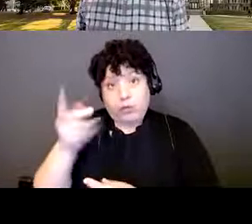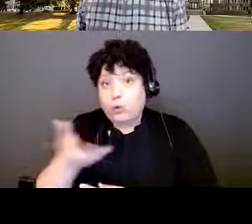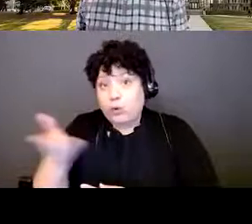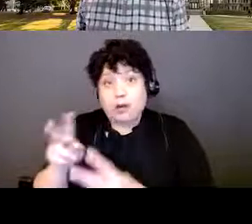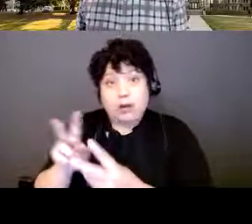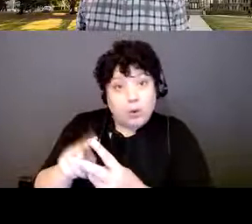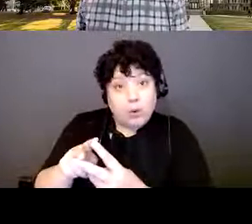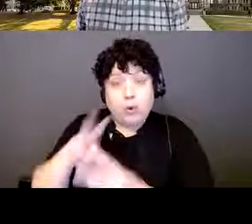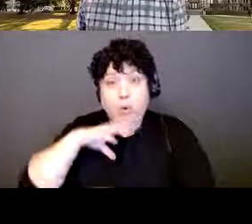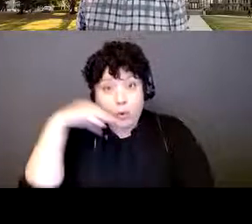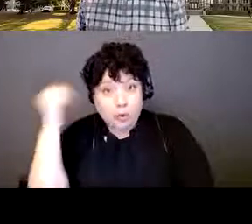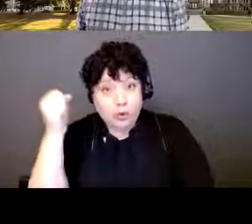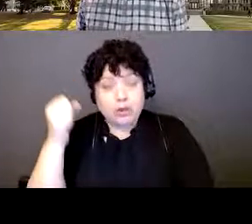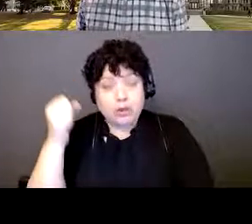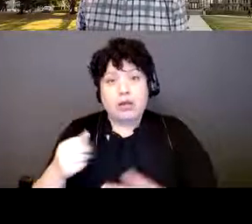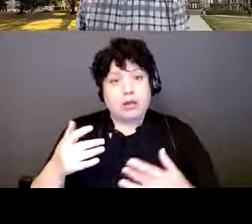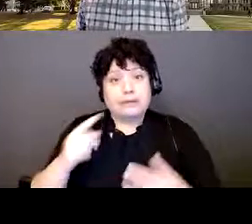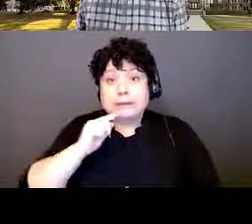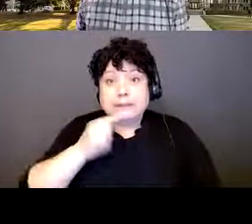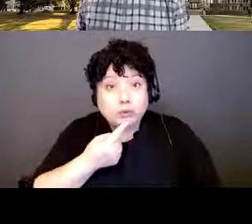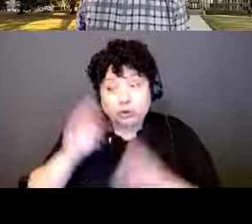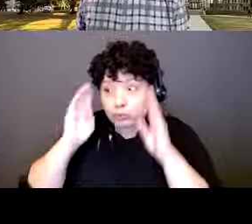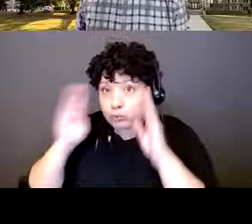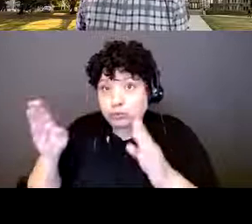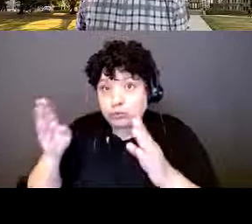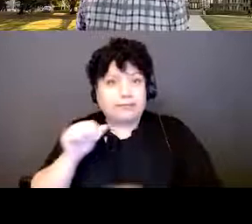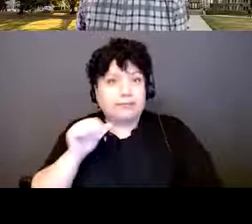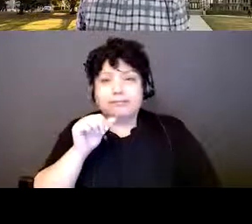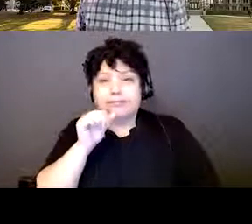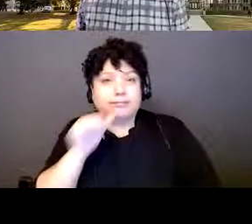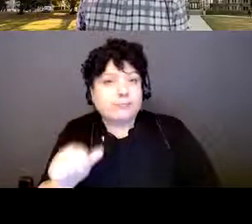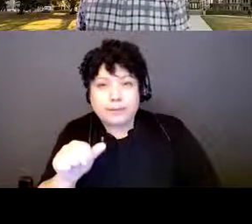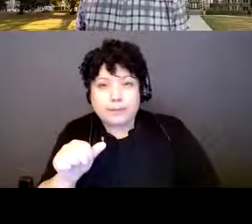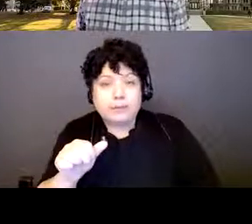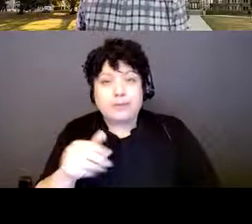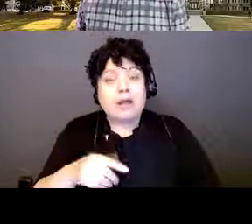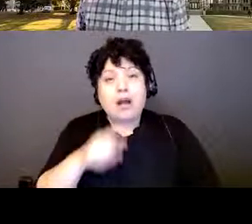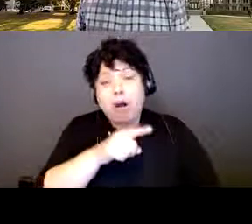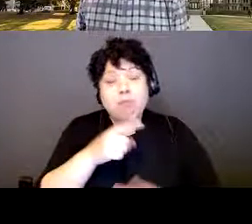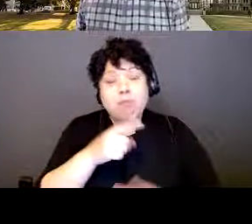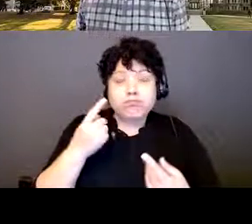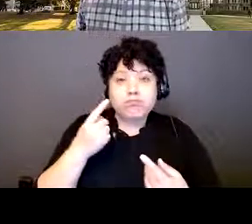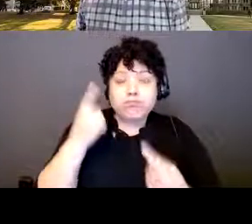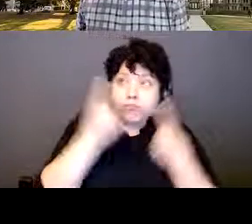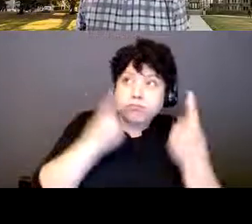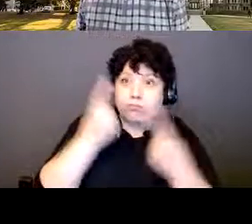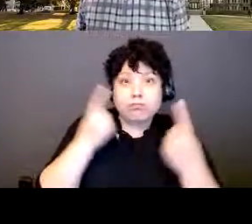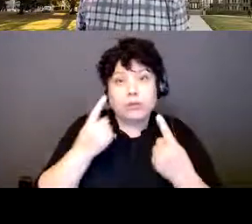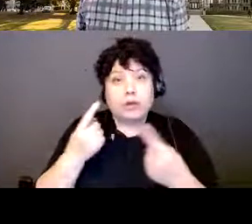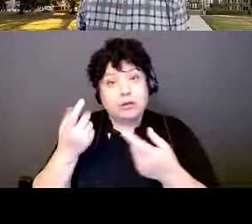really not taken seriously. It's not considered or identified as a major issue.